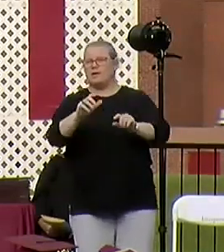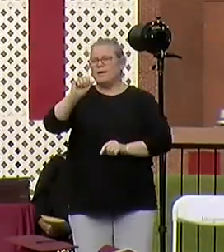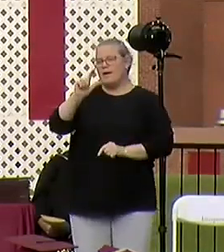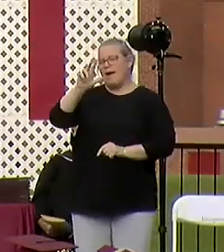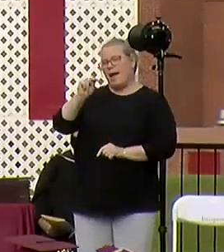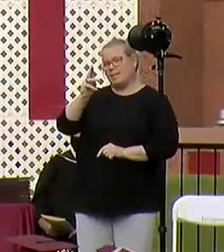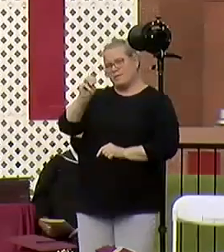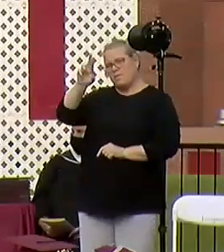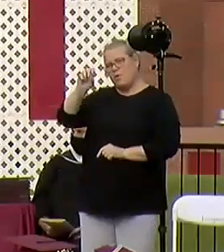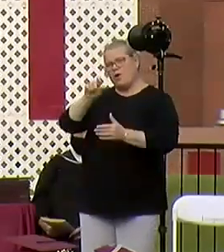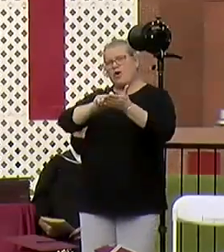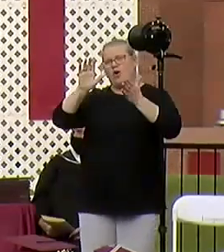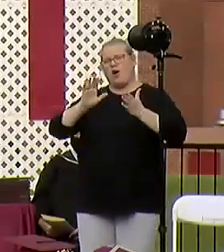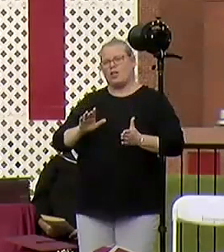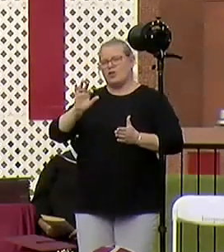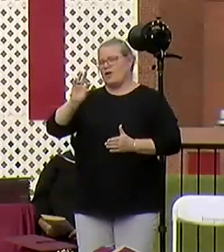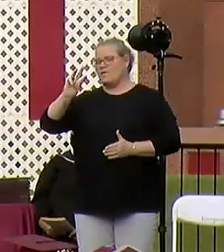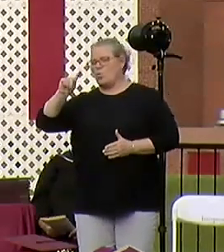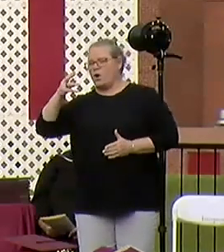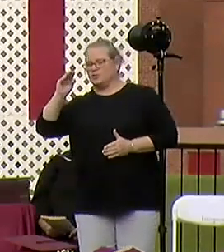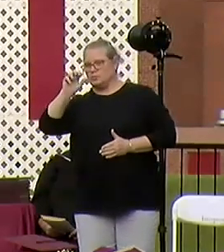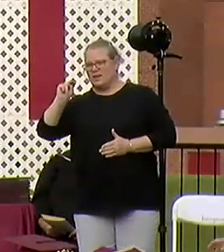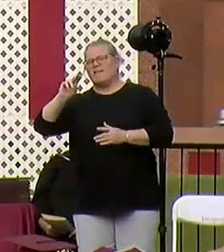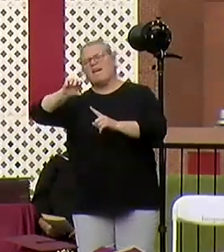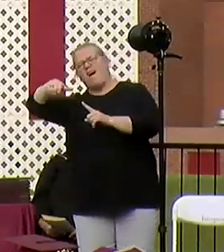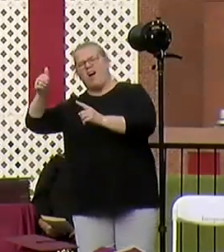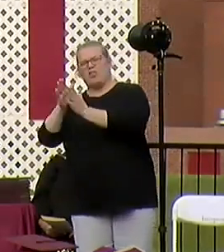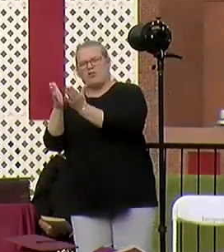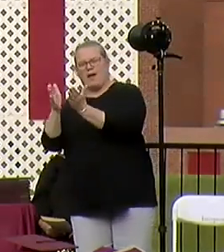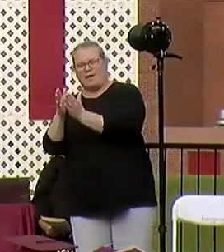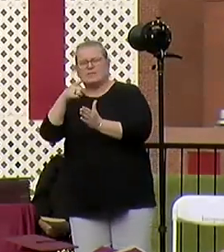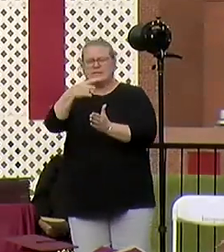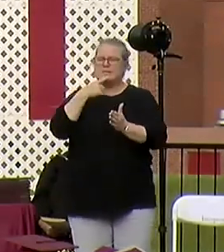wear a mask so long, you forget who you were beneath it."